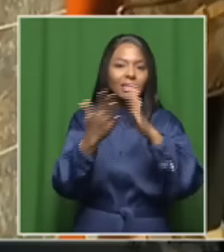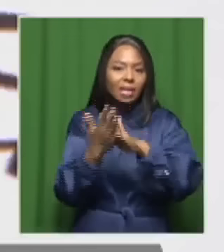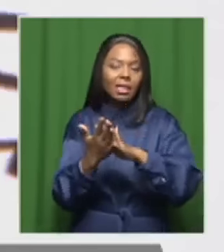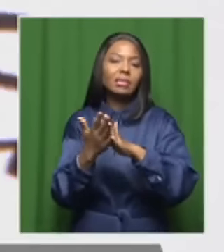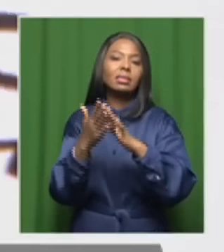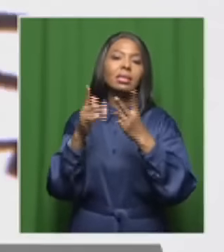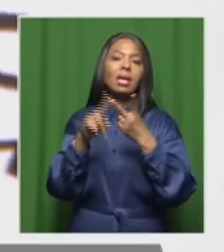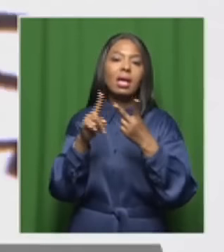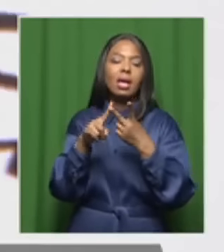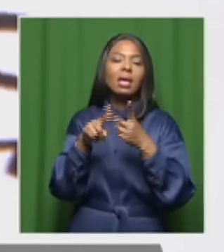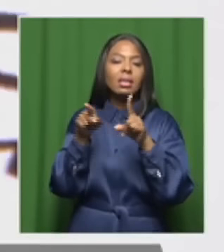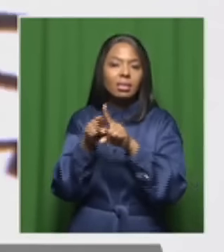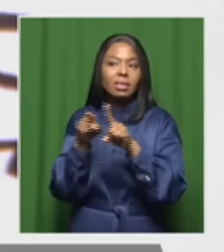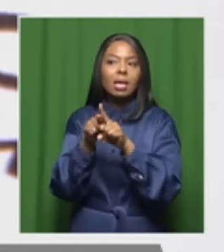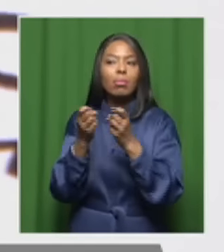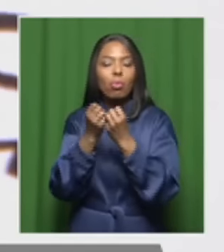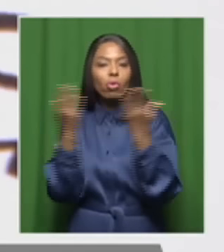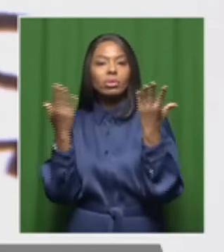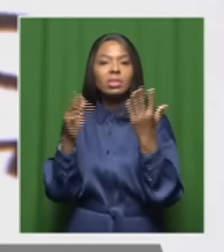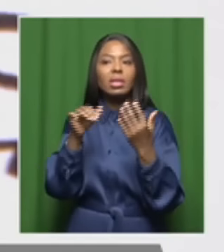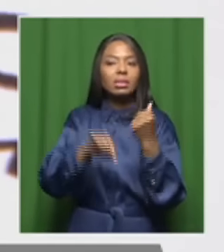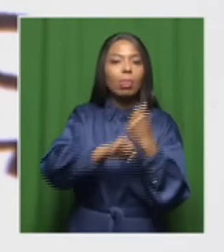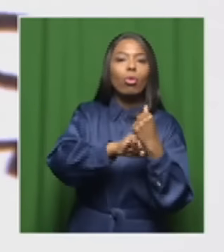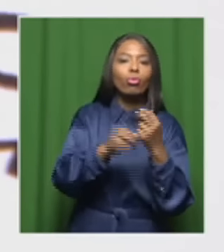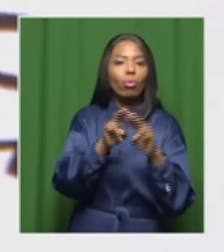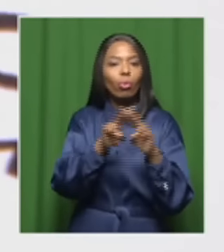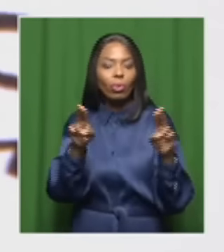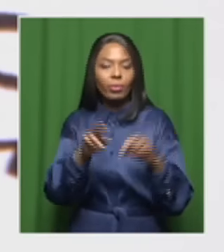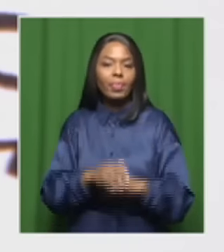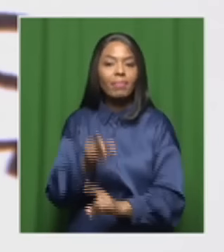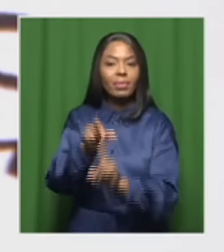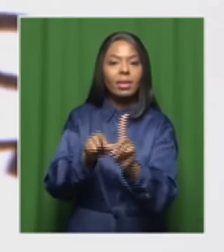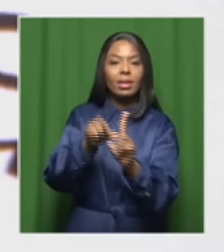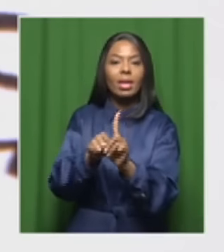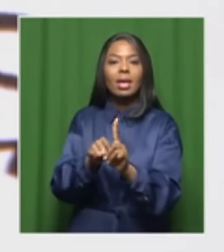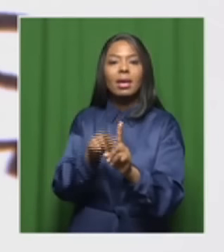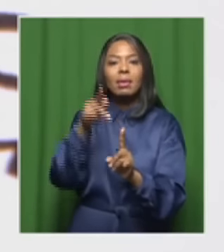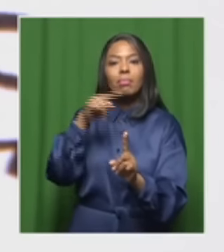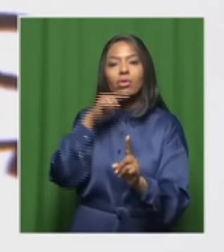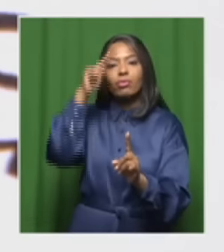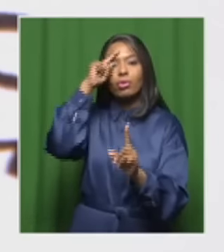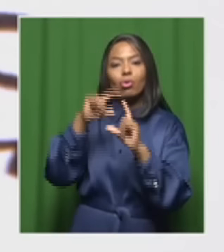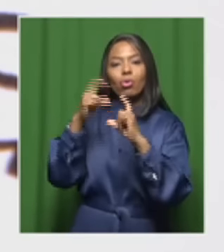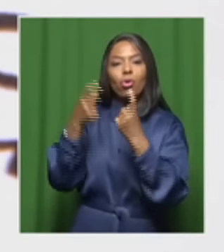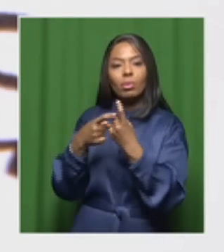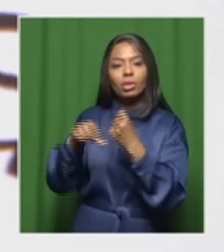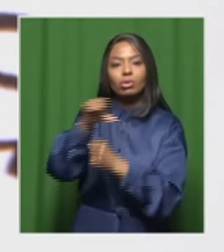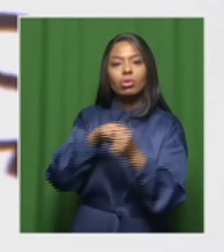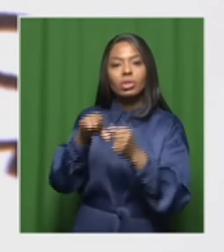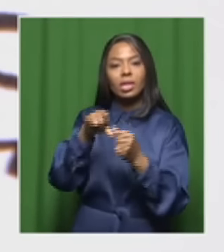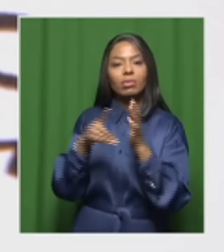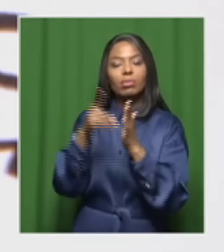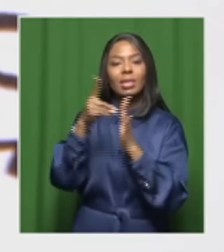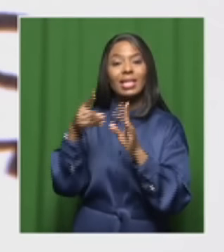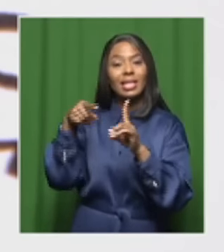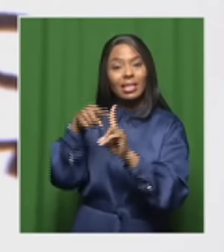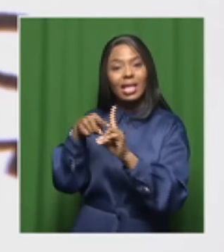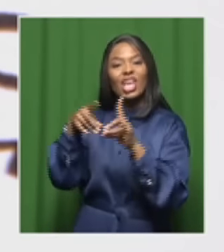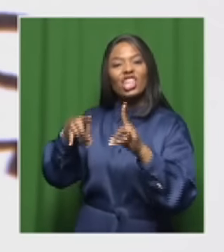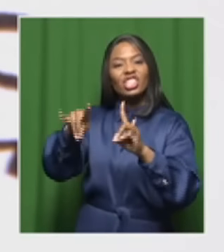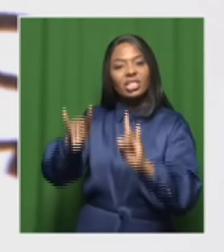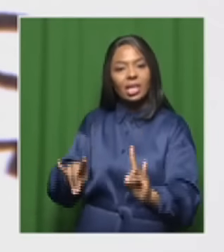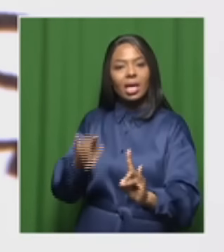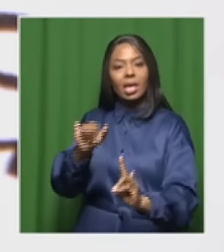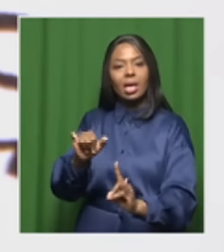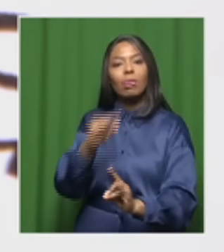But thank you so much for your time this morning. Bridget Masango, the Portfolio Committee on Social Development Chairperson, speaking to us about